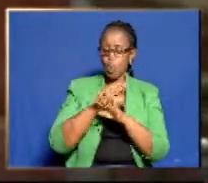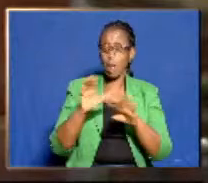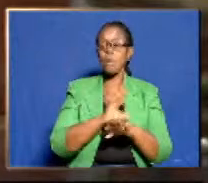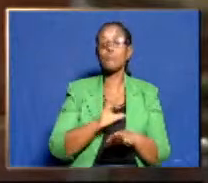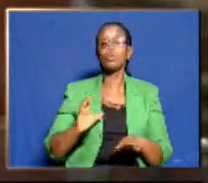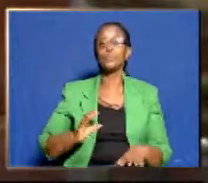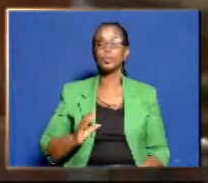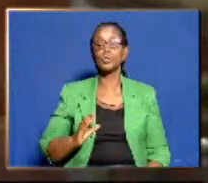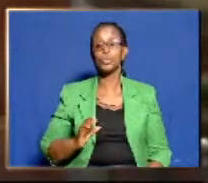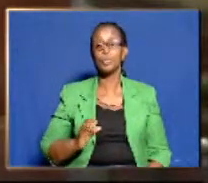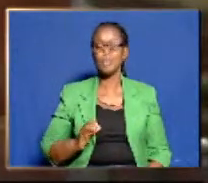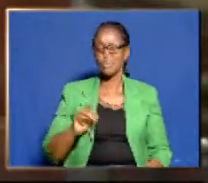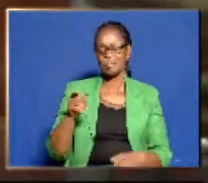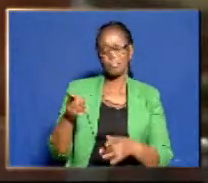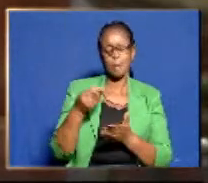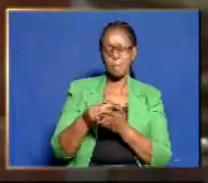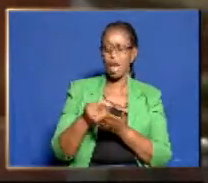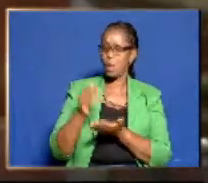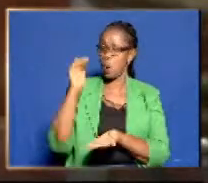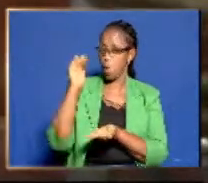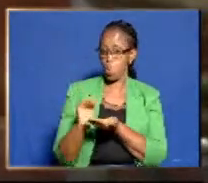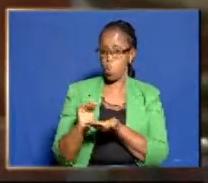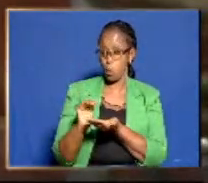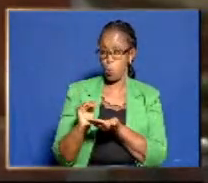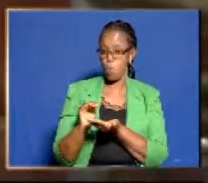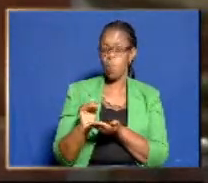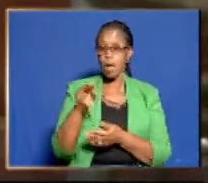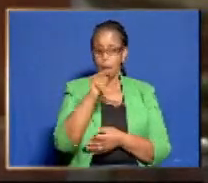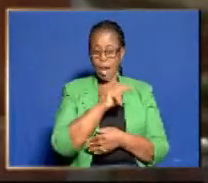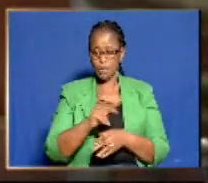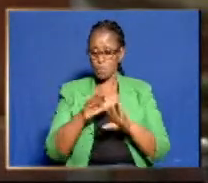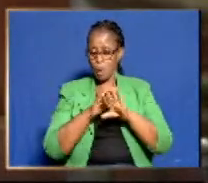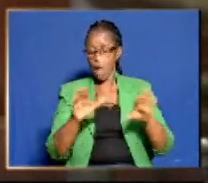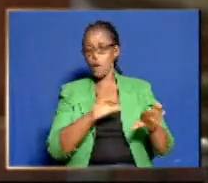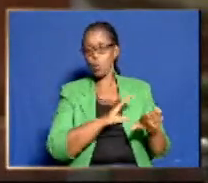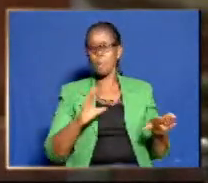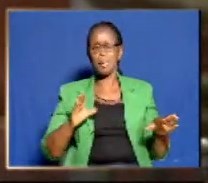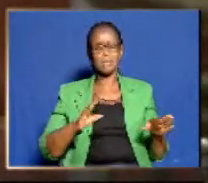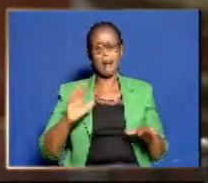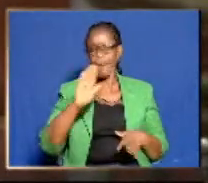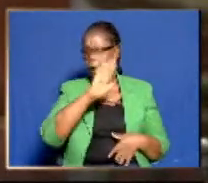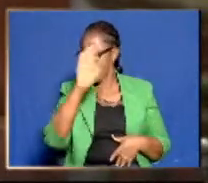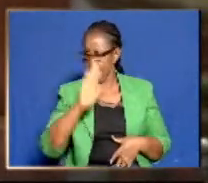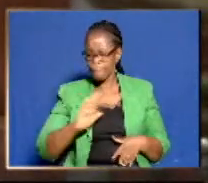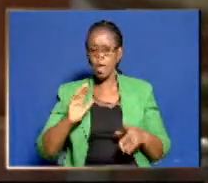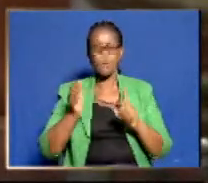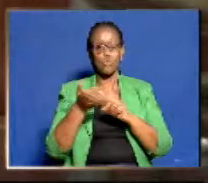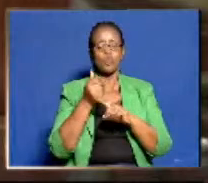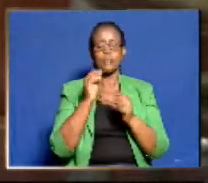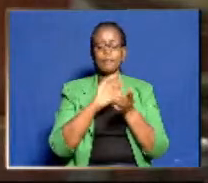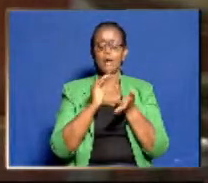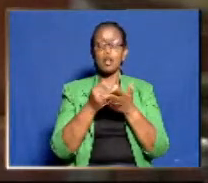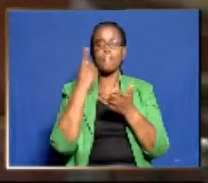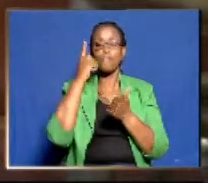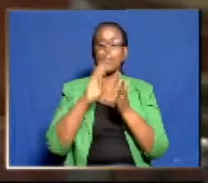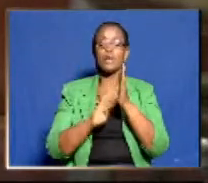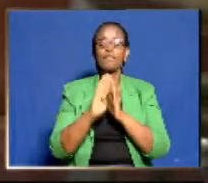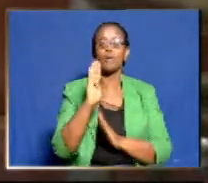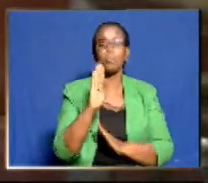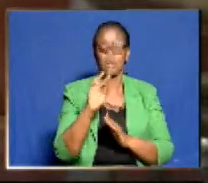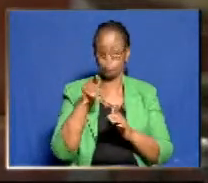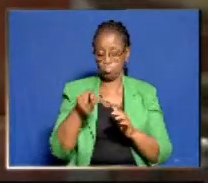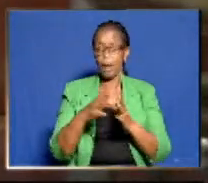this is very low. The National Land Commission has never received funding for development, and this is a